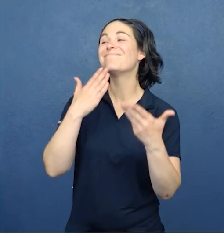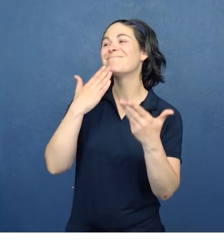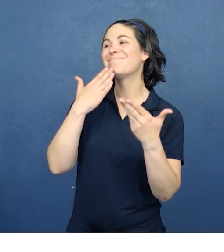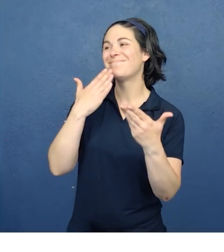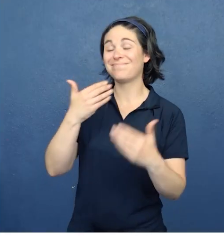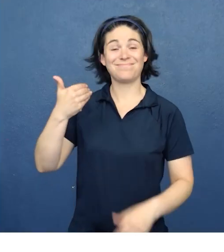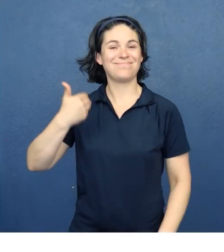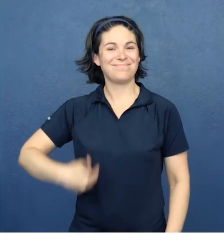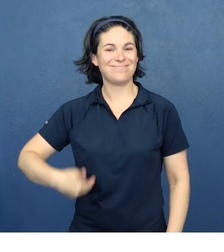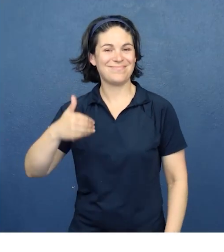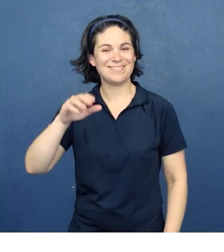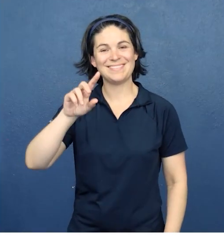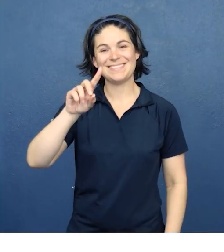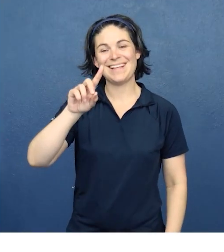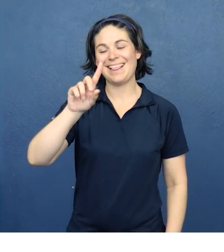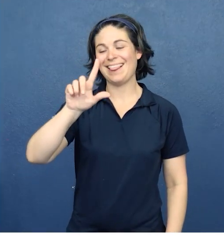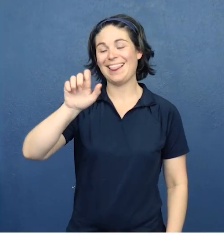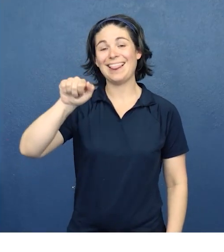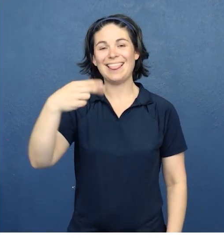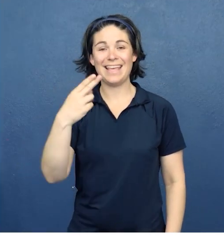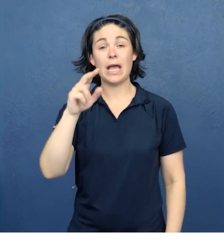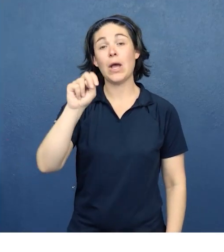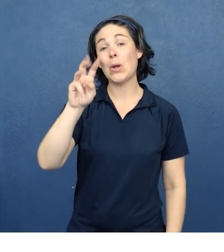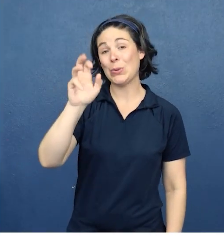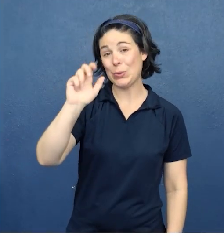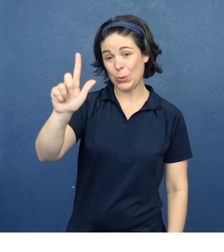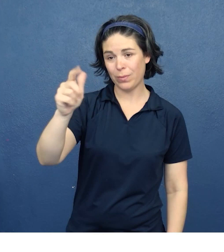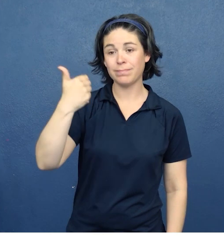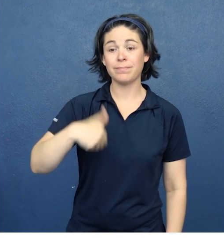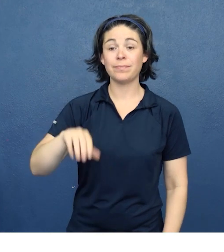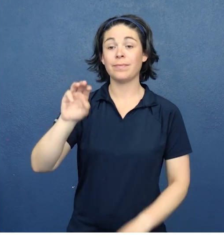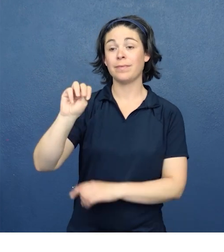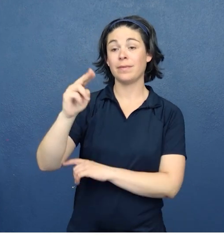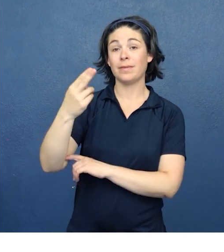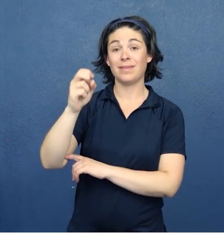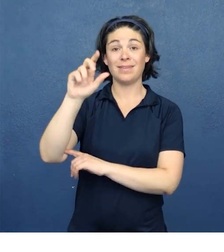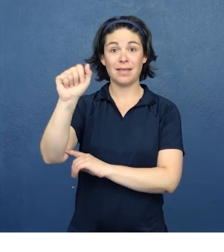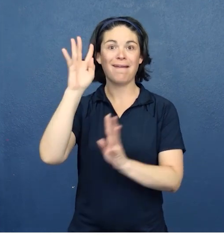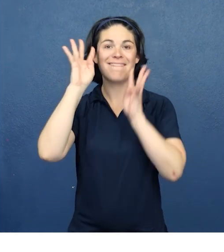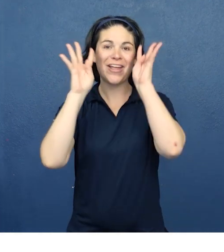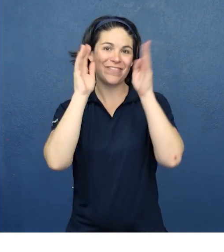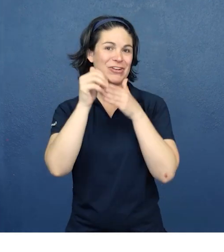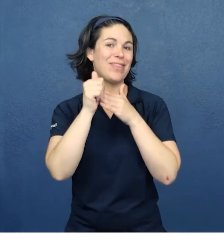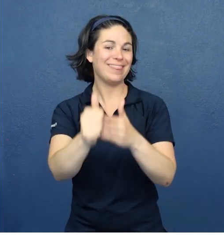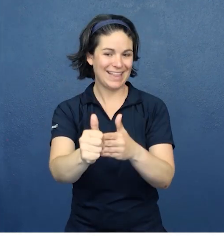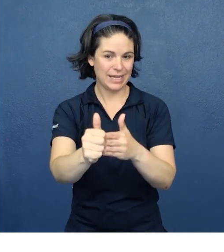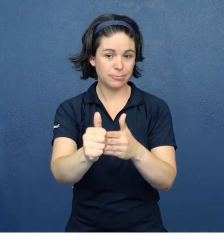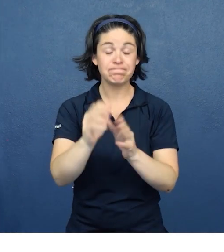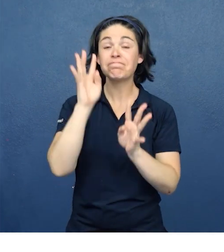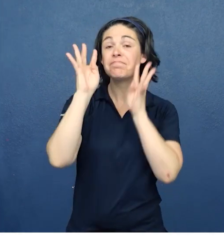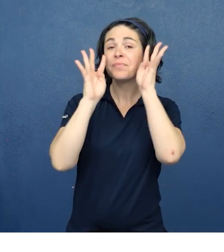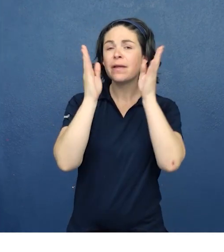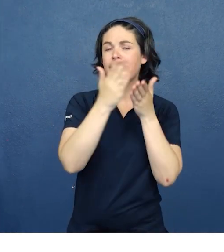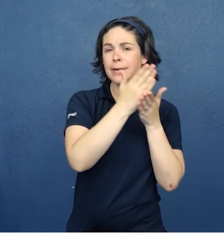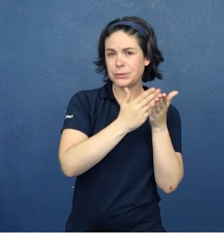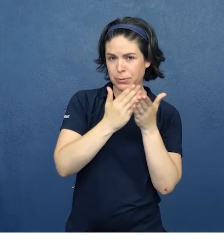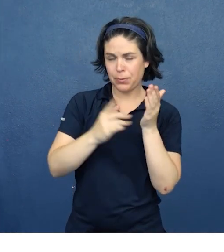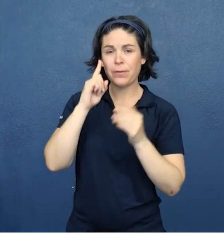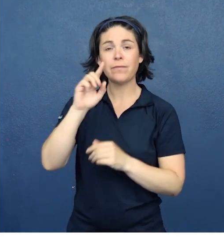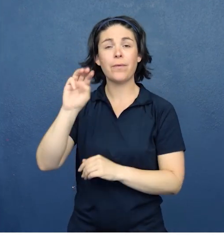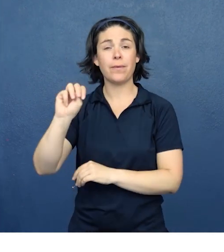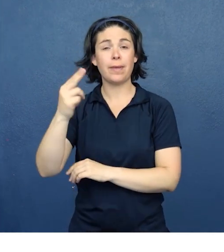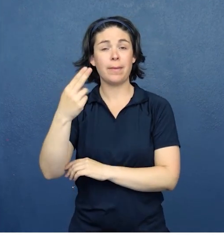Thank you, Diana. Hello, my name is Leah Newell. I'm the MISA Innovation Lead. The innovation component of the Mental